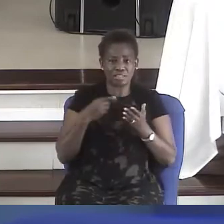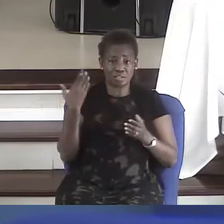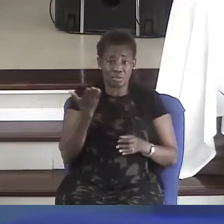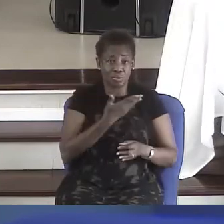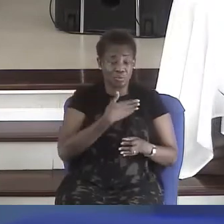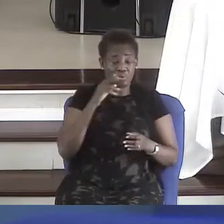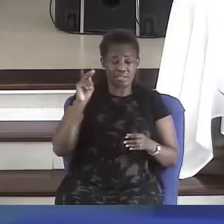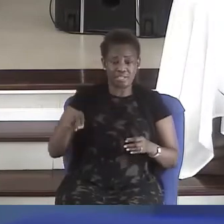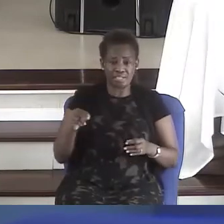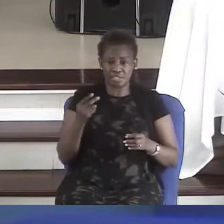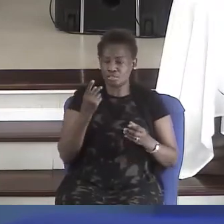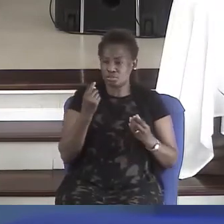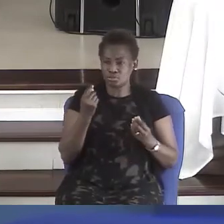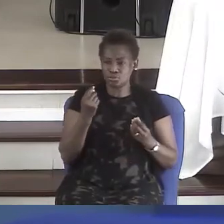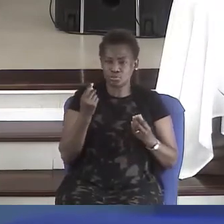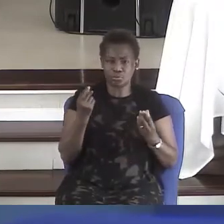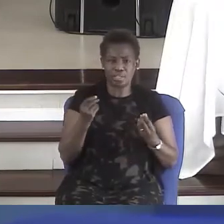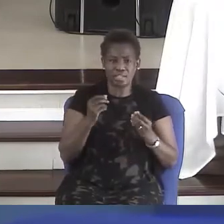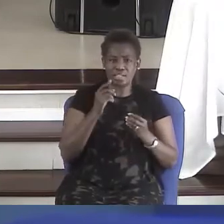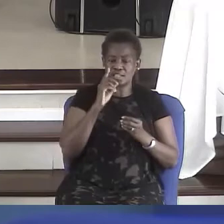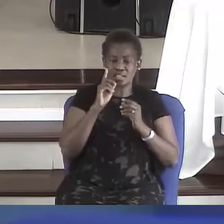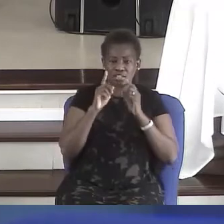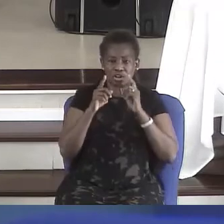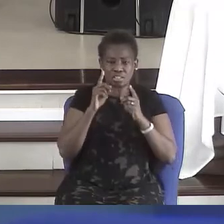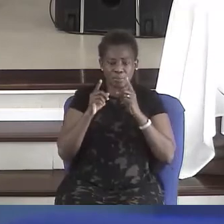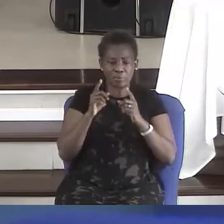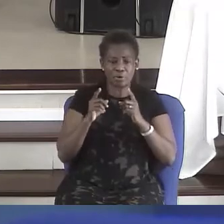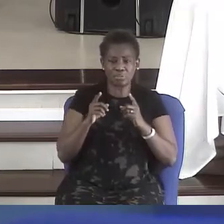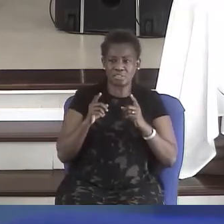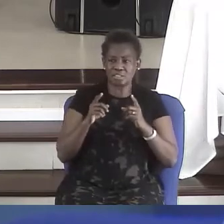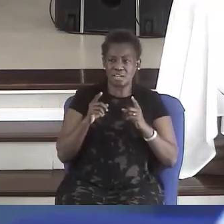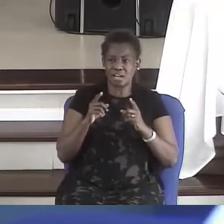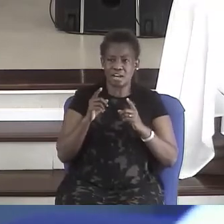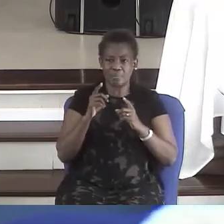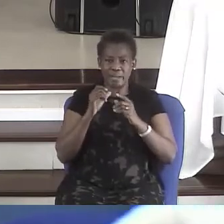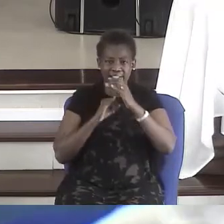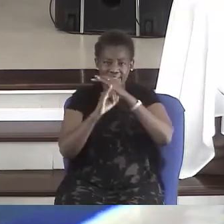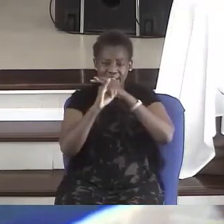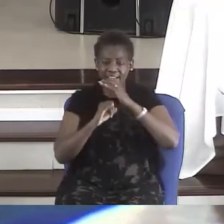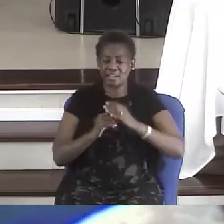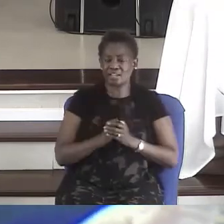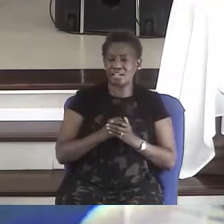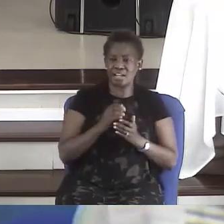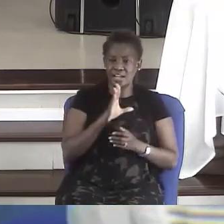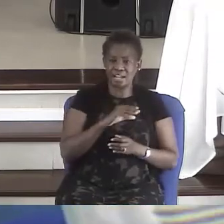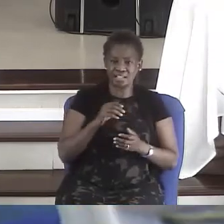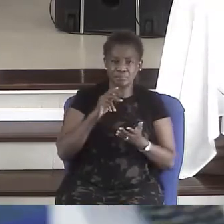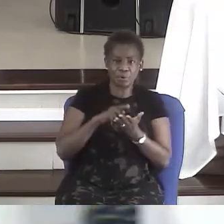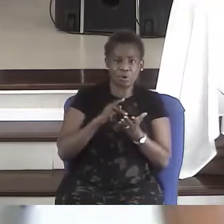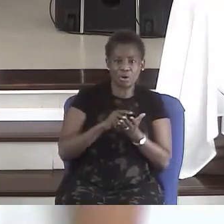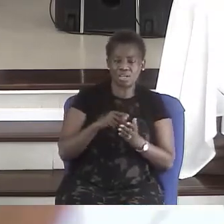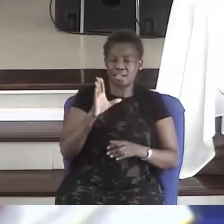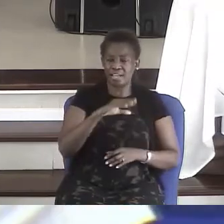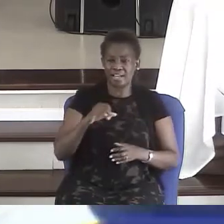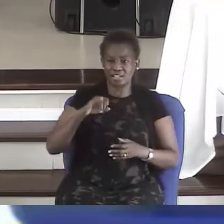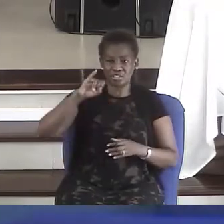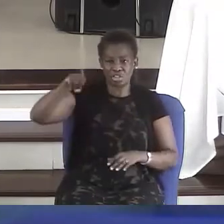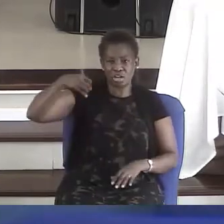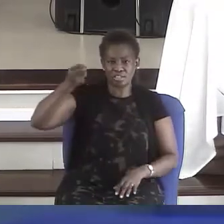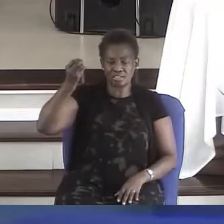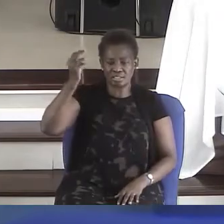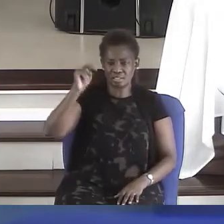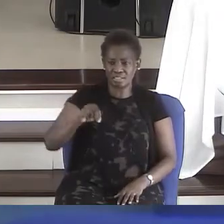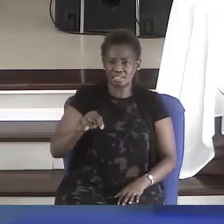about John. And we're going to come back to that, but we're going to sing this song, 270 words, wonderful